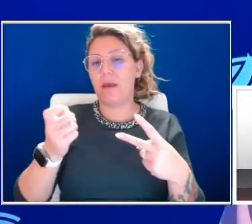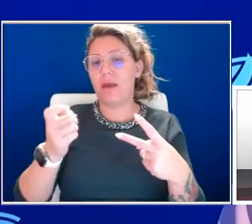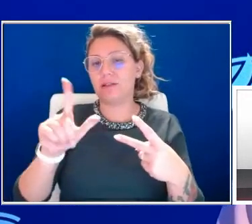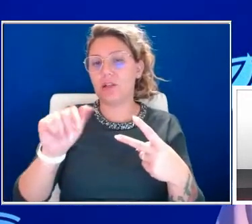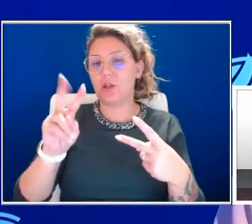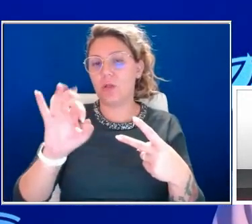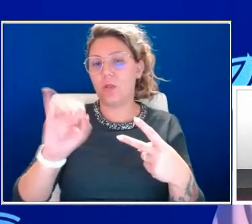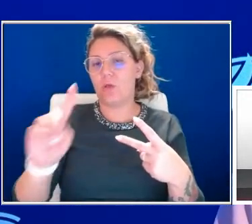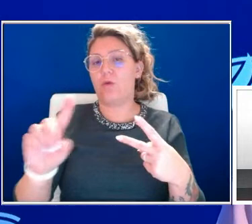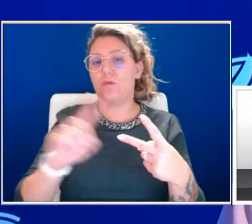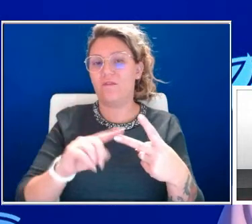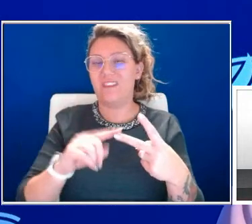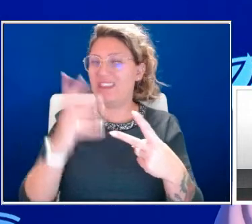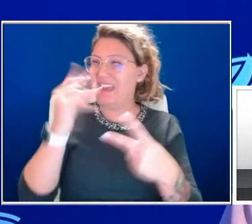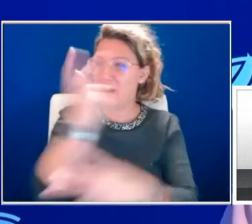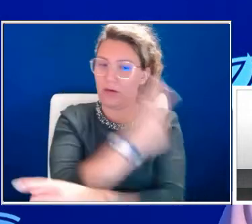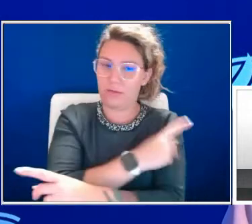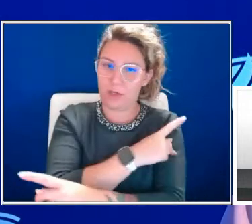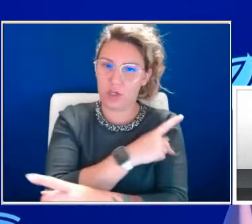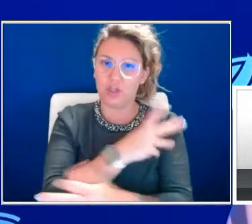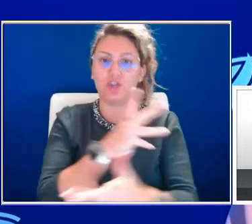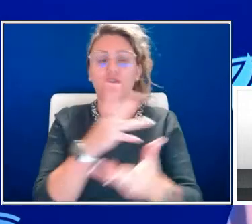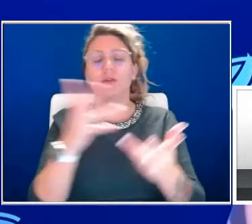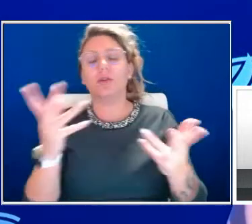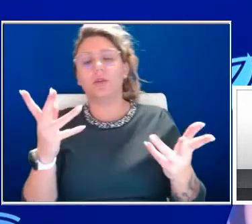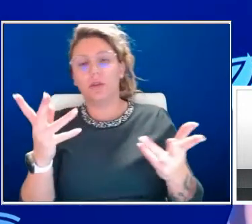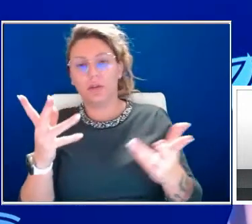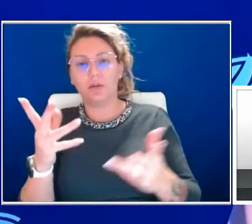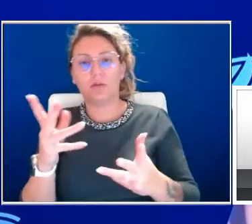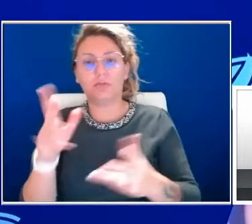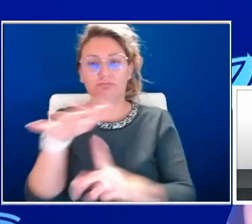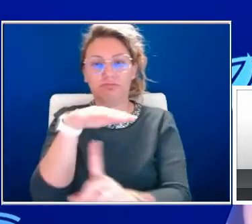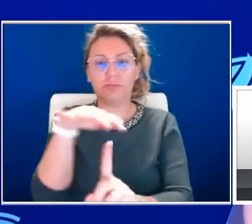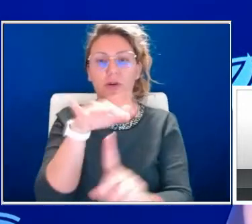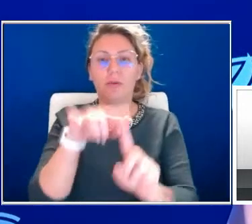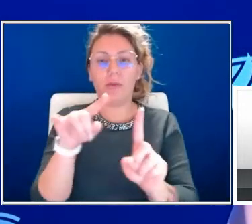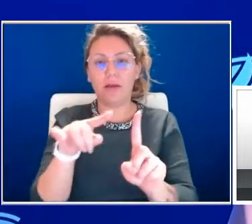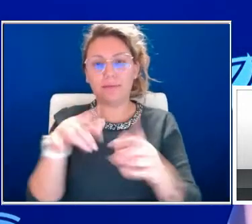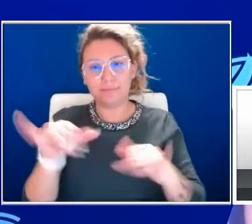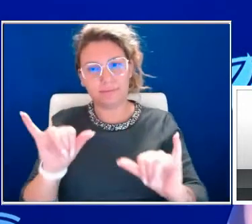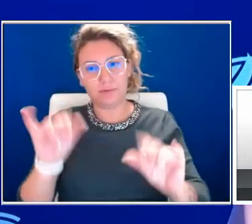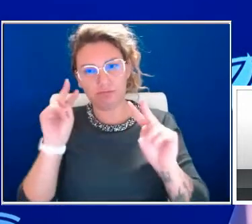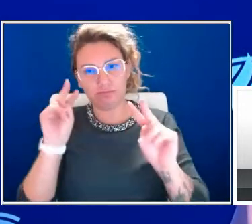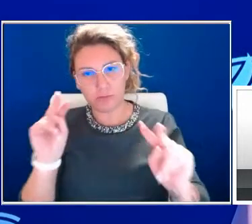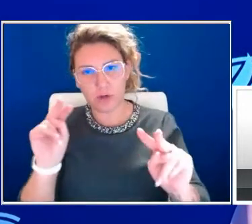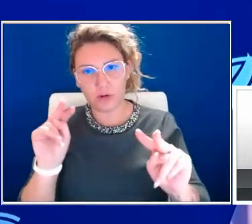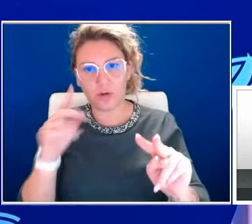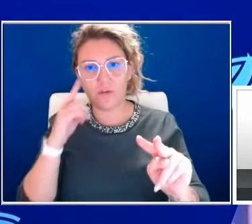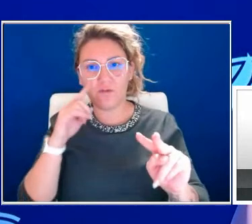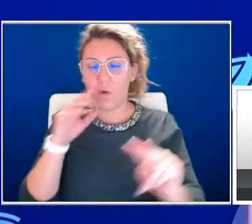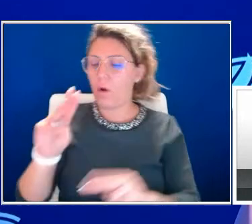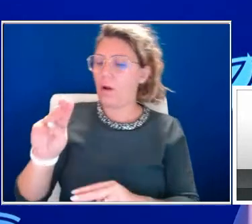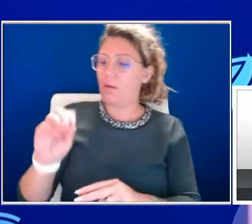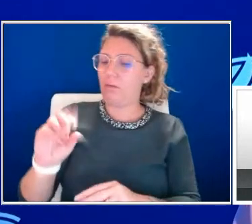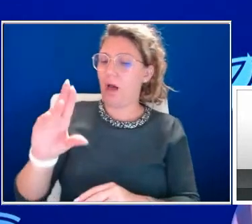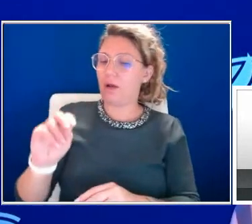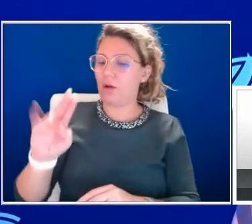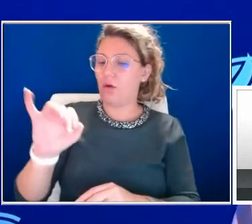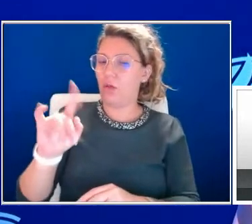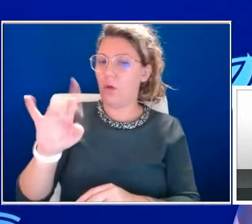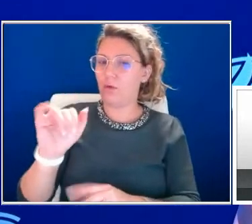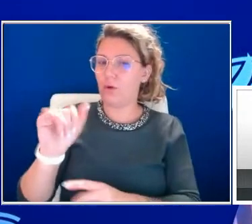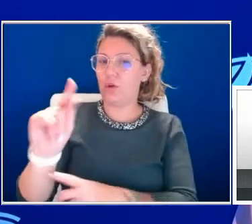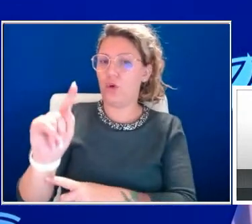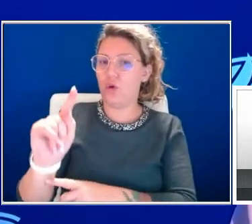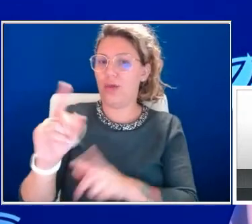outpatient setting. But we are continuing to monitor the ability to still give those monoclonal antibodies for treatment